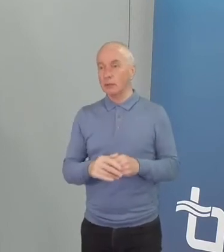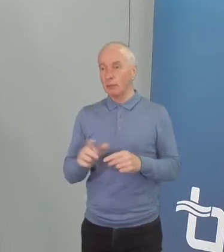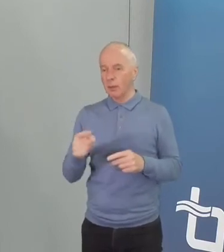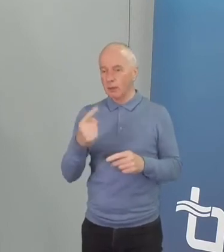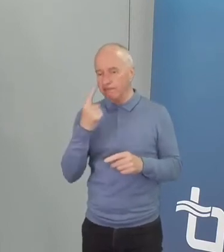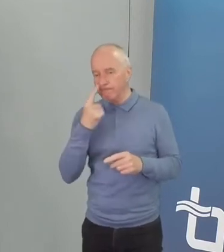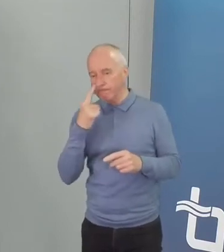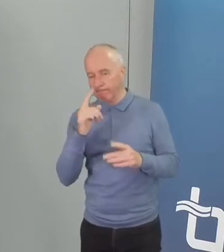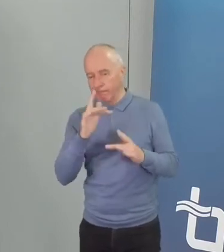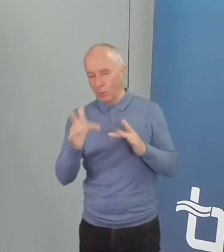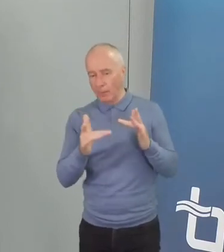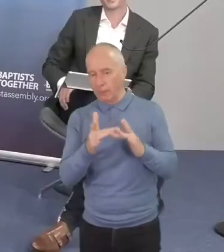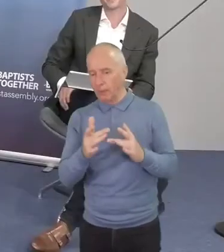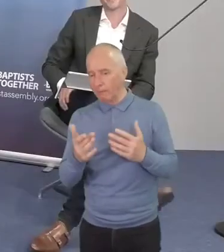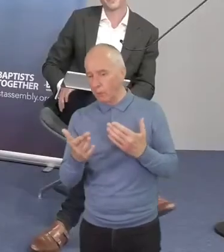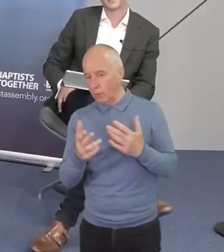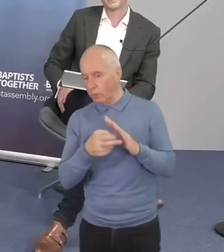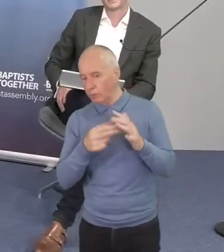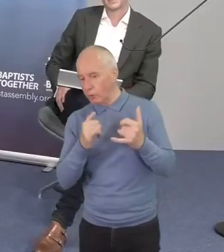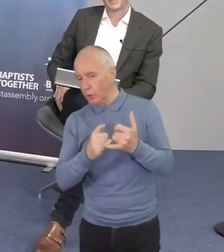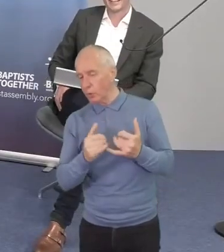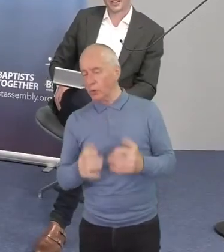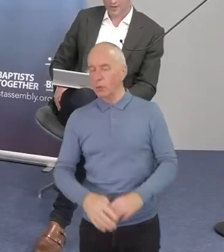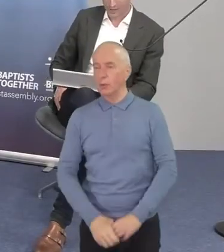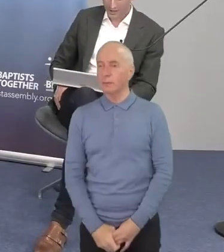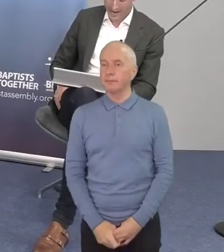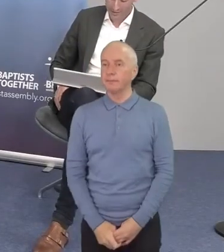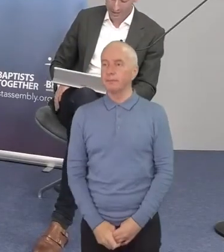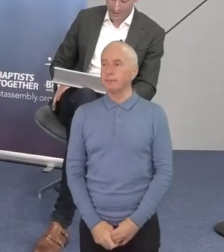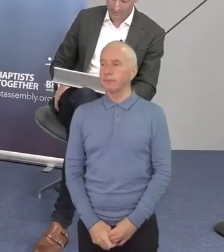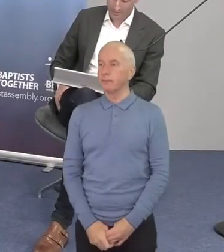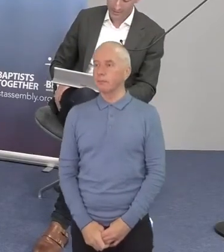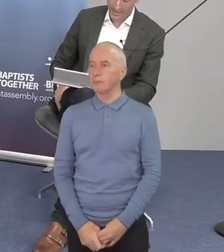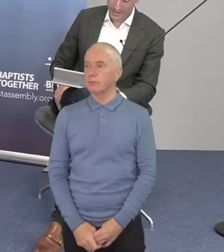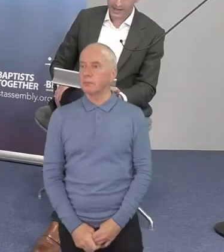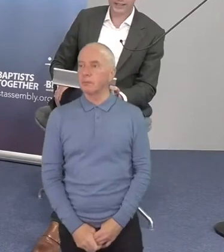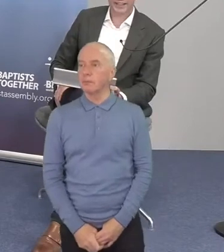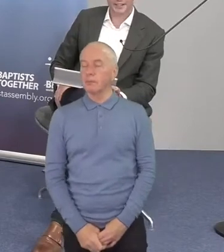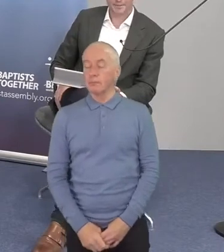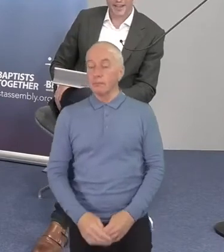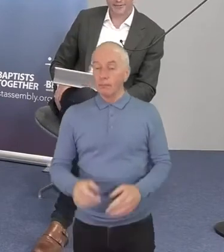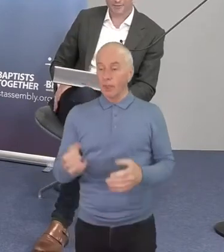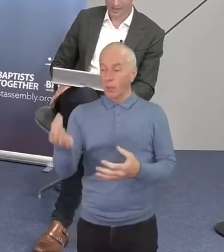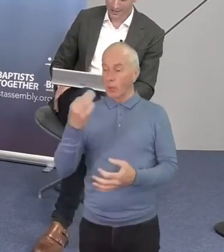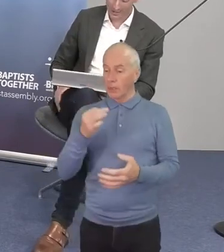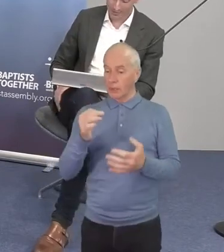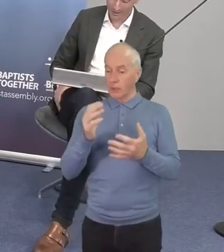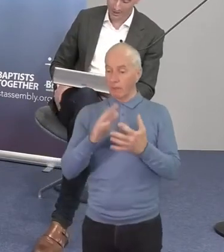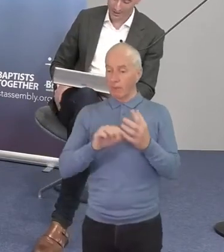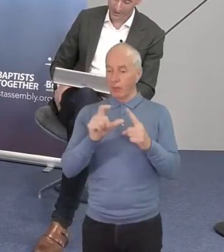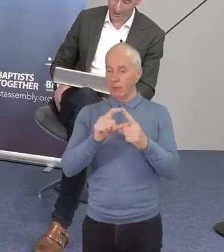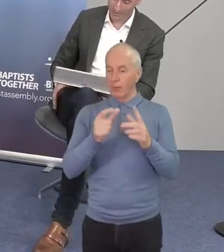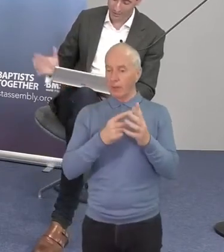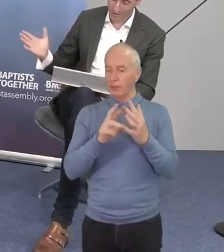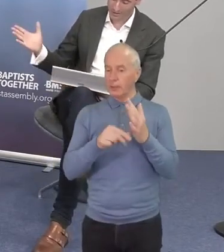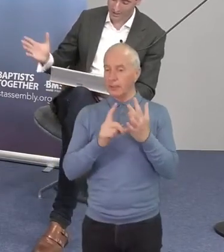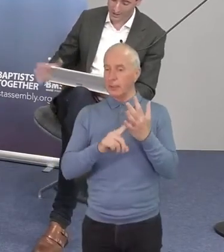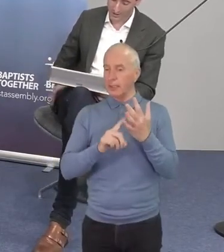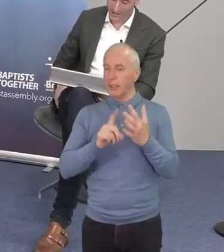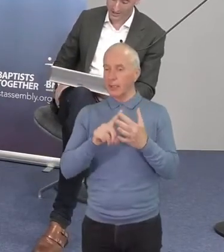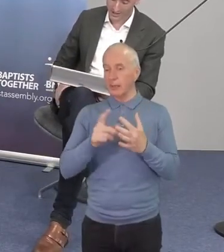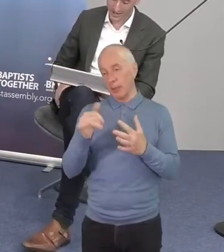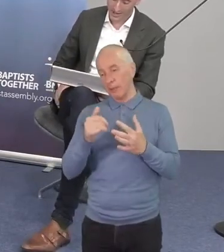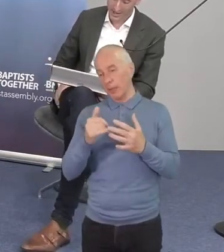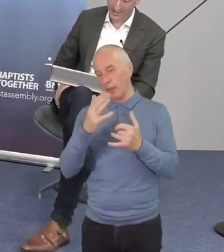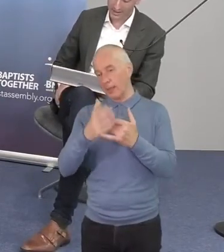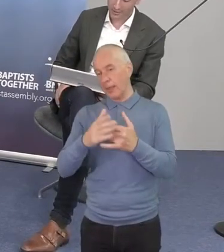takes place. Great. A question now coming in from Danielle, and this may have to be our last one looking at the time. I'll pass it to